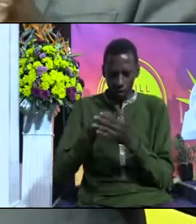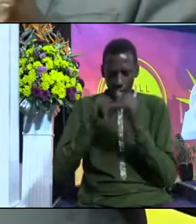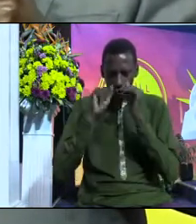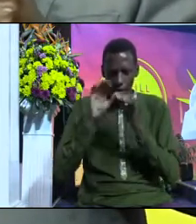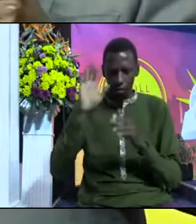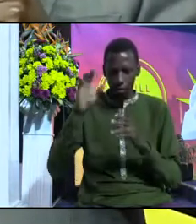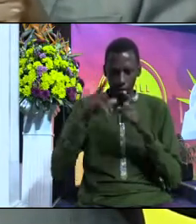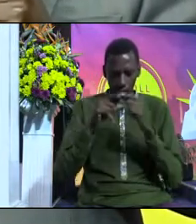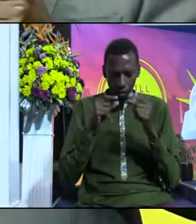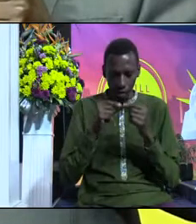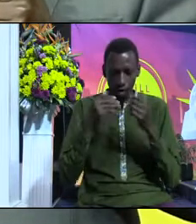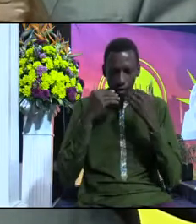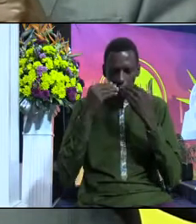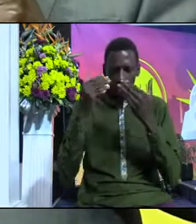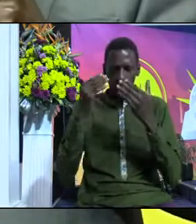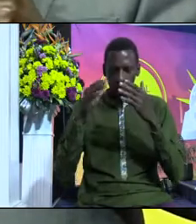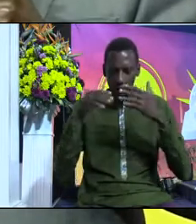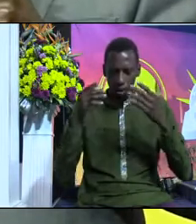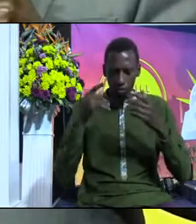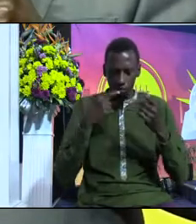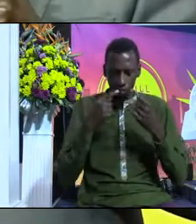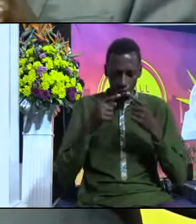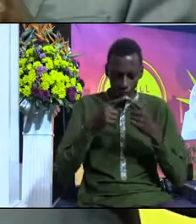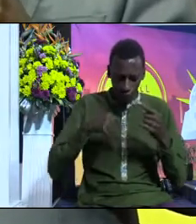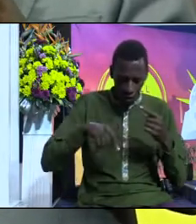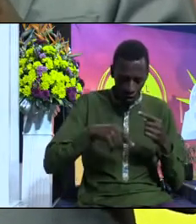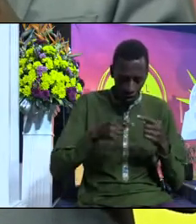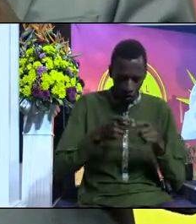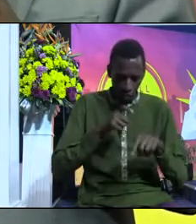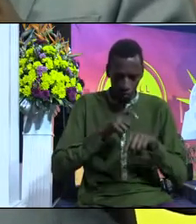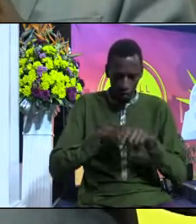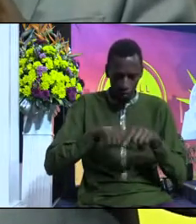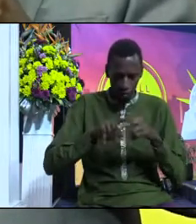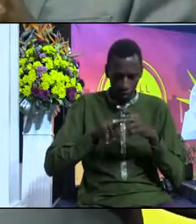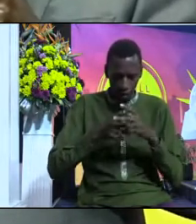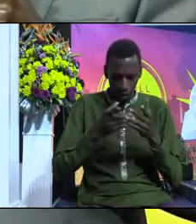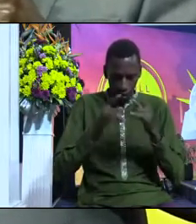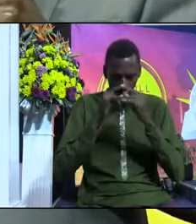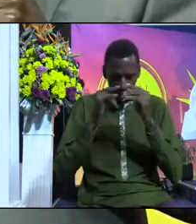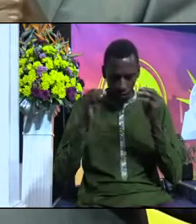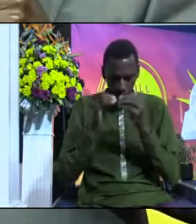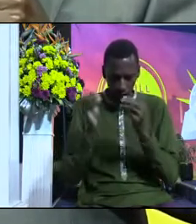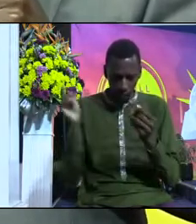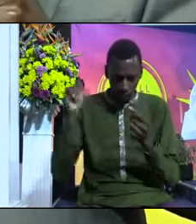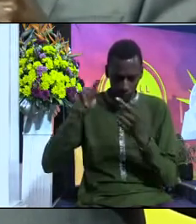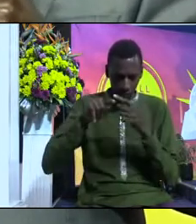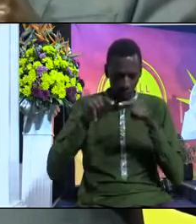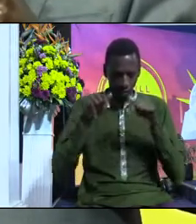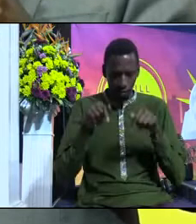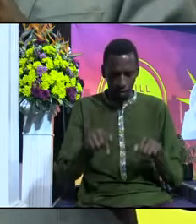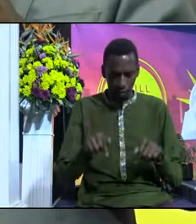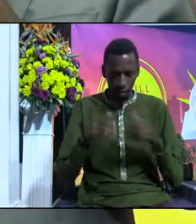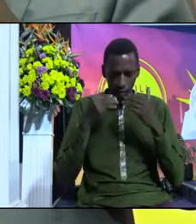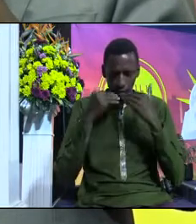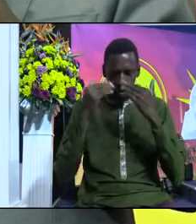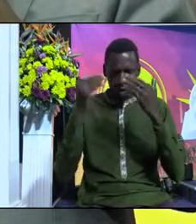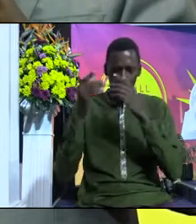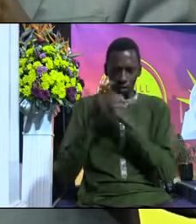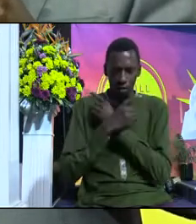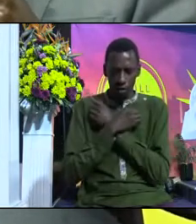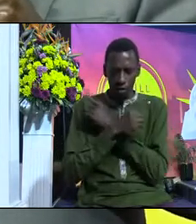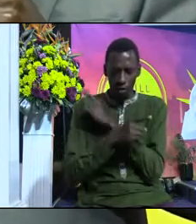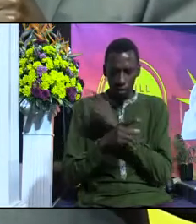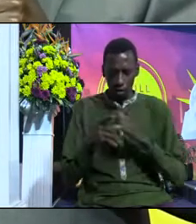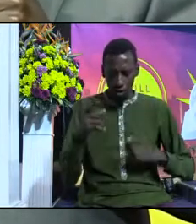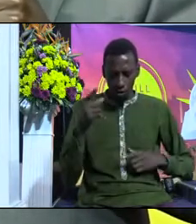for the way you've spoken to us since we began this camp meeting up until today. Thank you, dear Lord, for